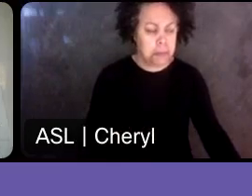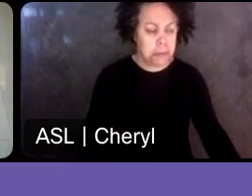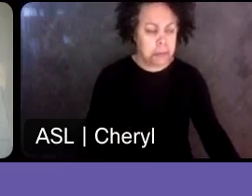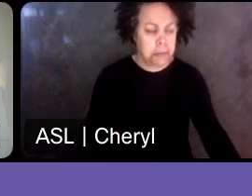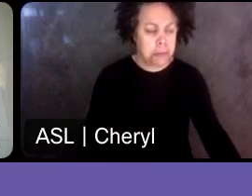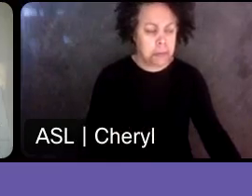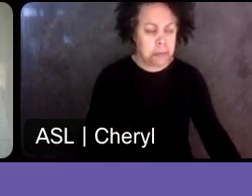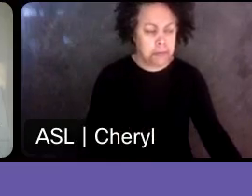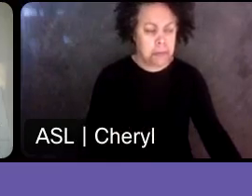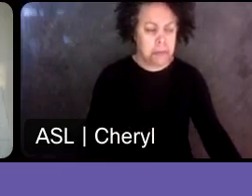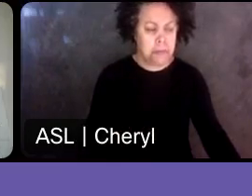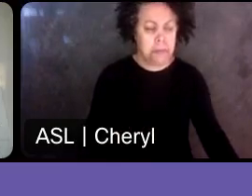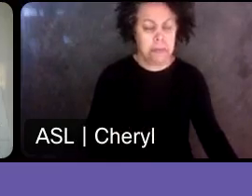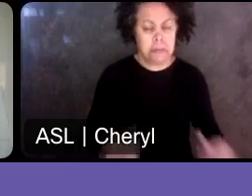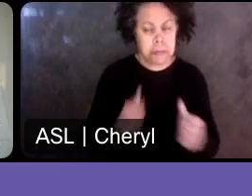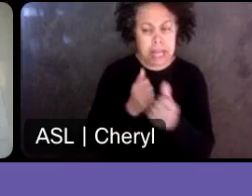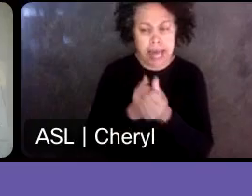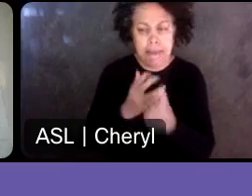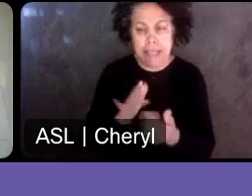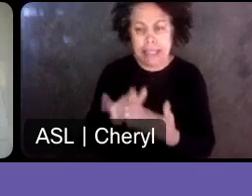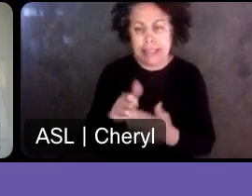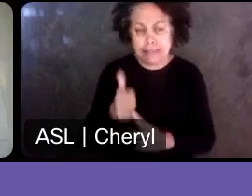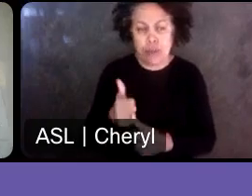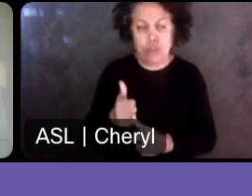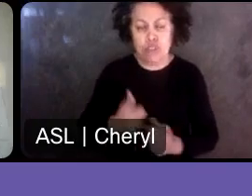Having advocates who are survivors,